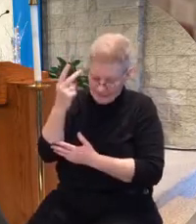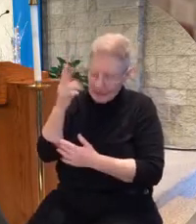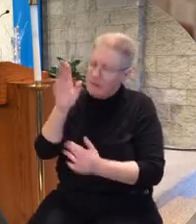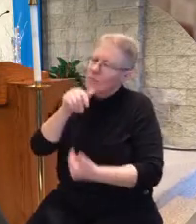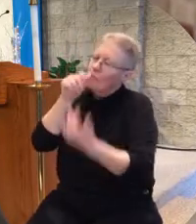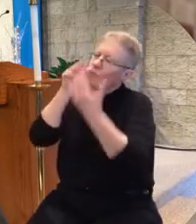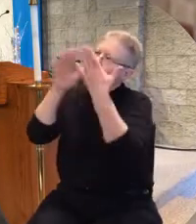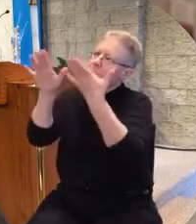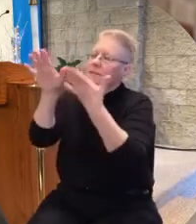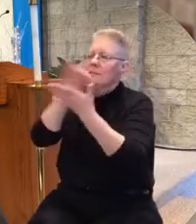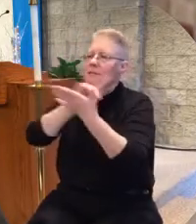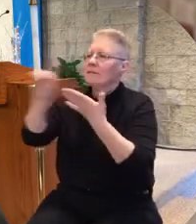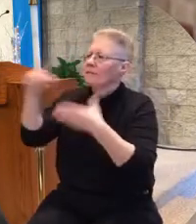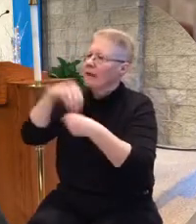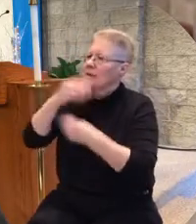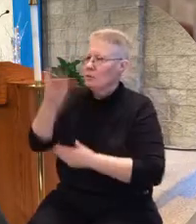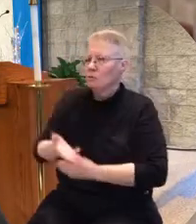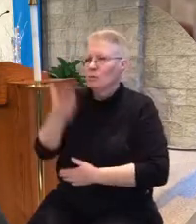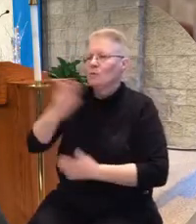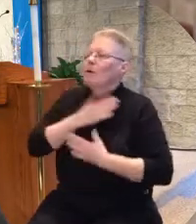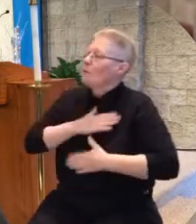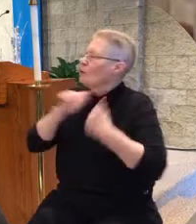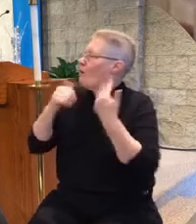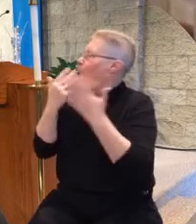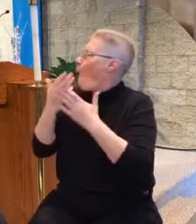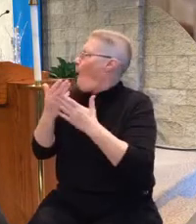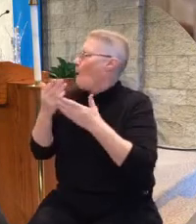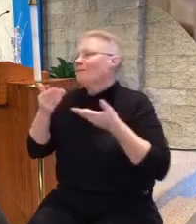these guests again, please.